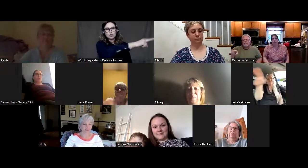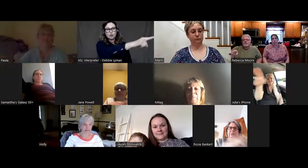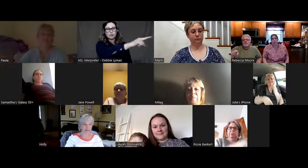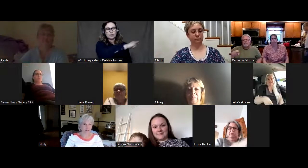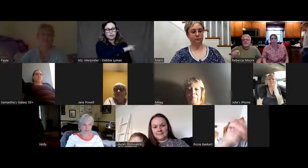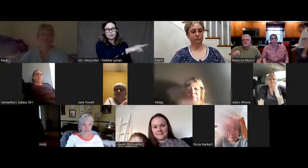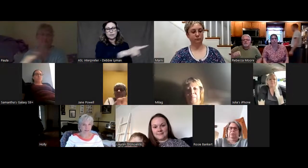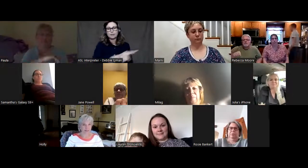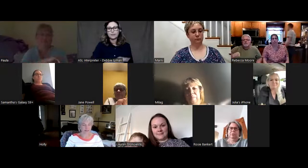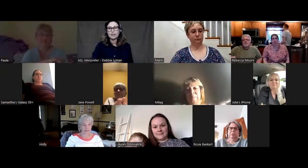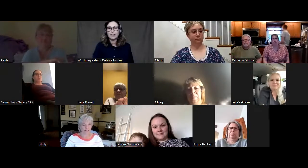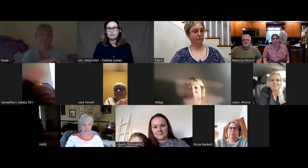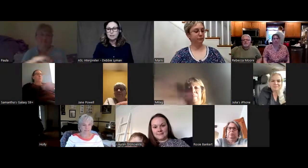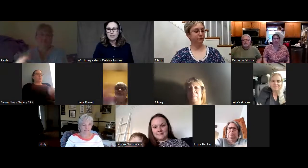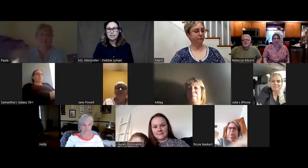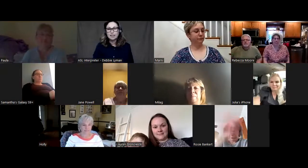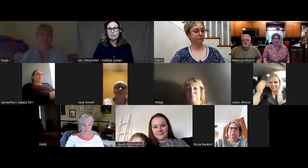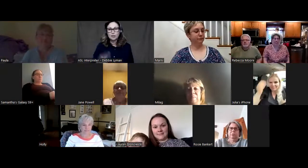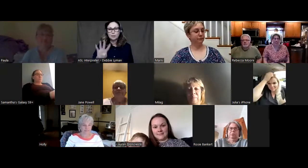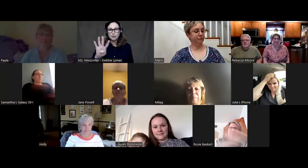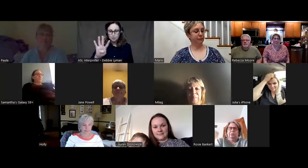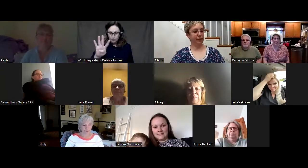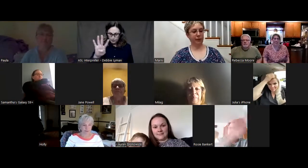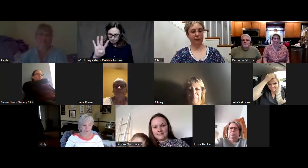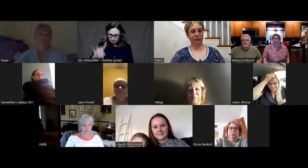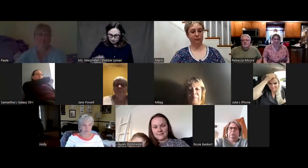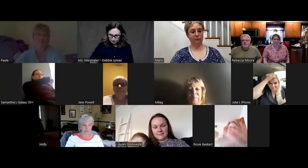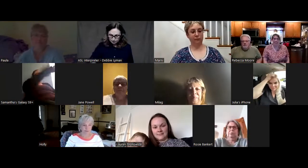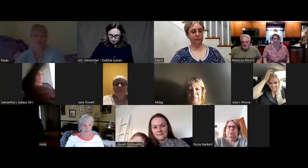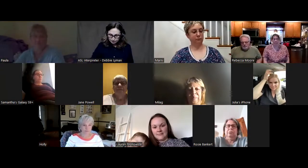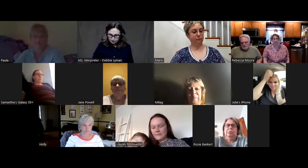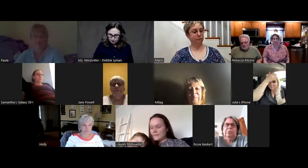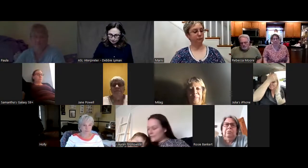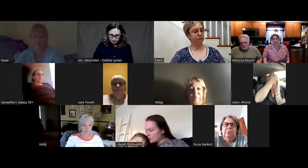do cross over in front of you. Okay. So number 4.